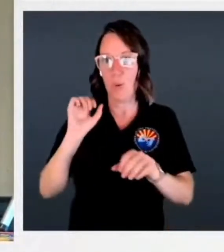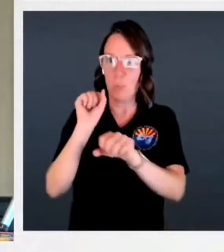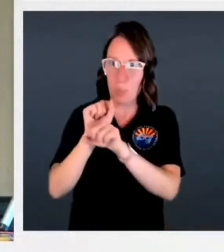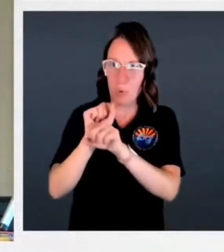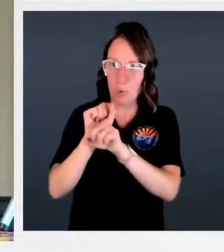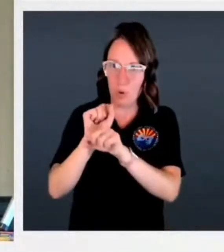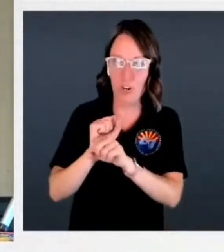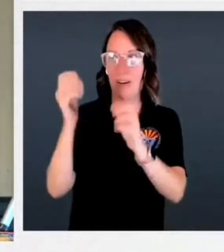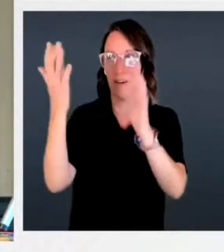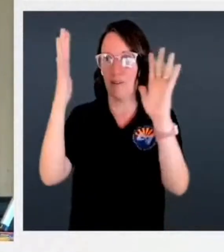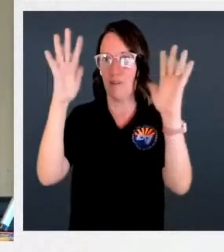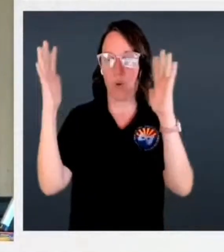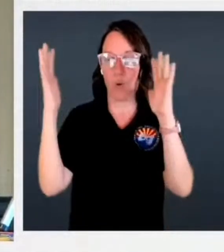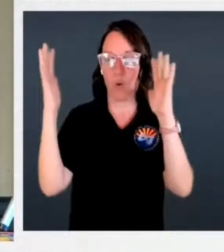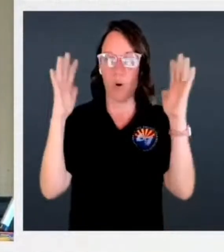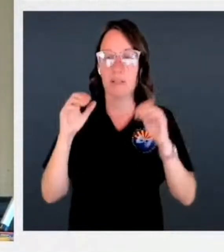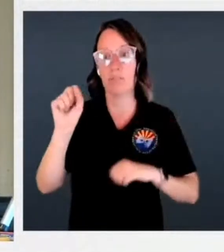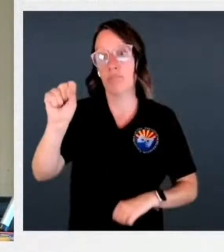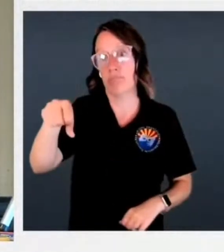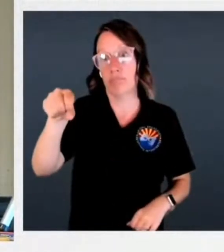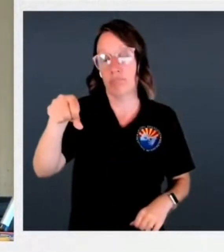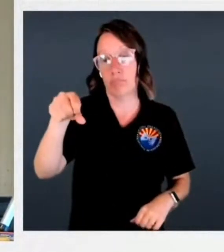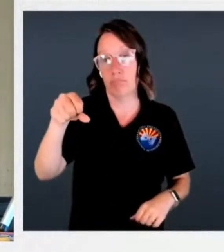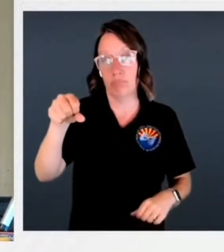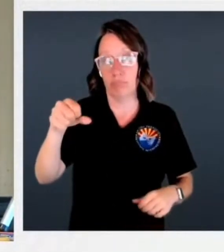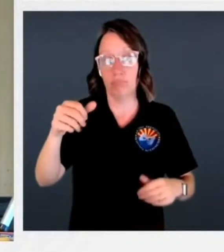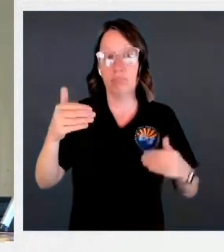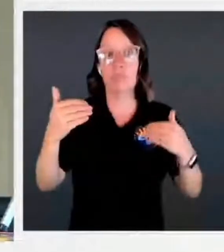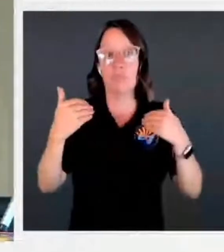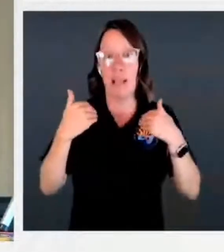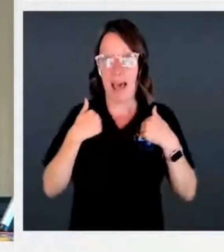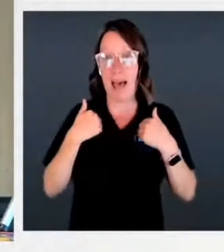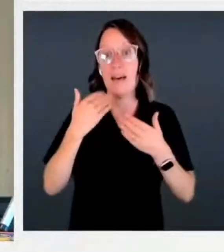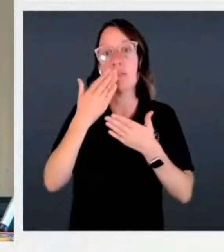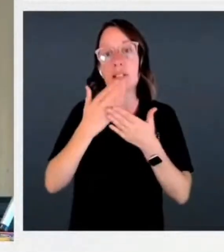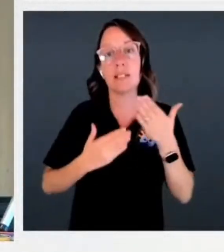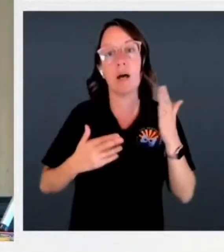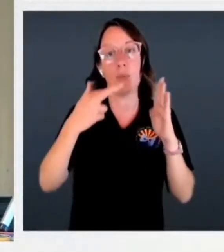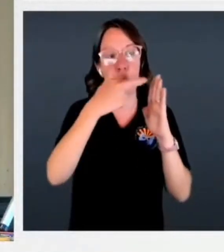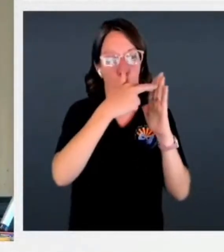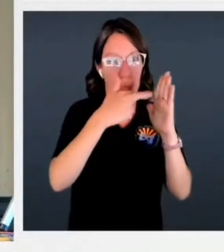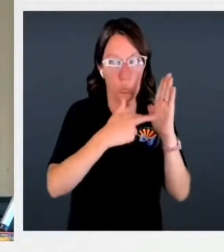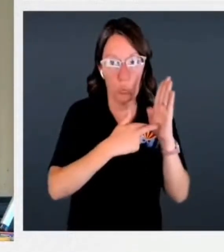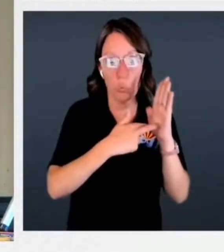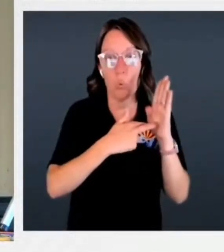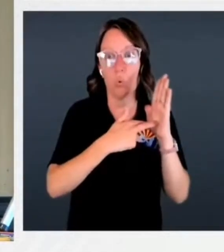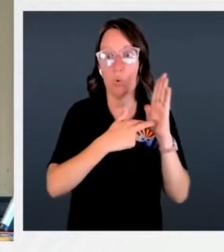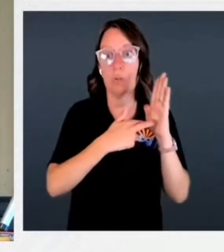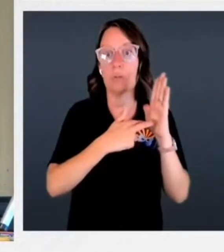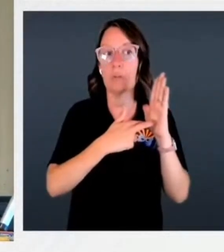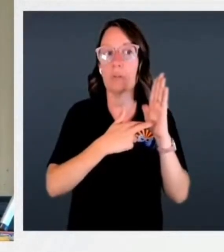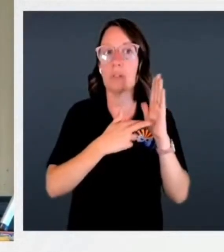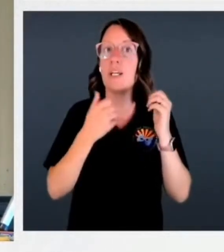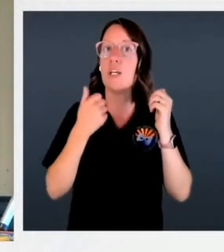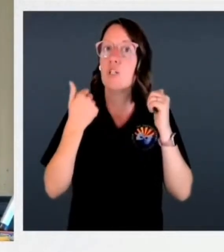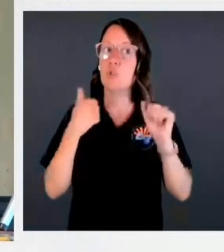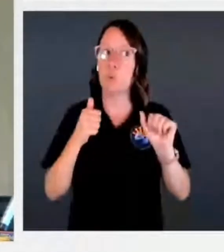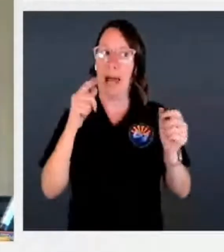There are some expedited timber harvest practice rules for reduction in fuels